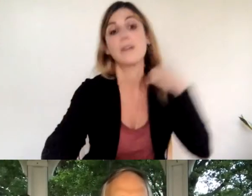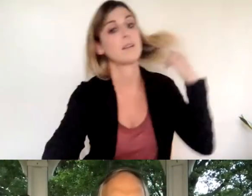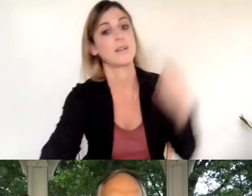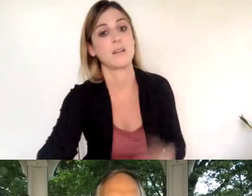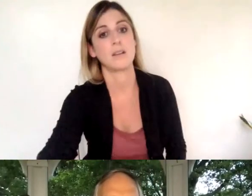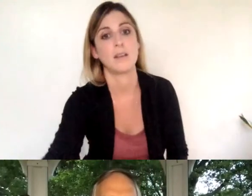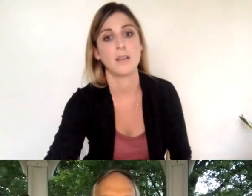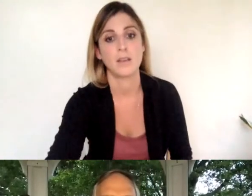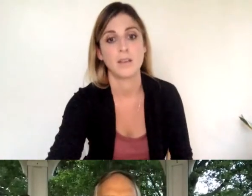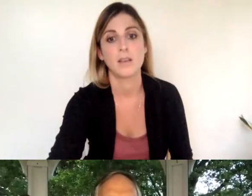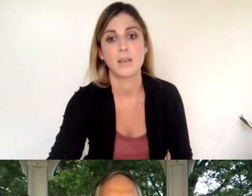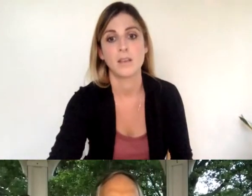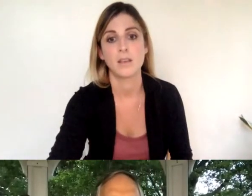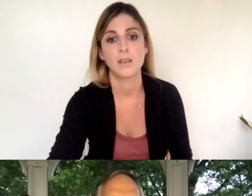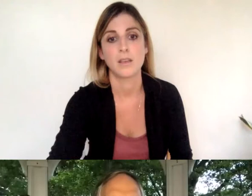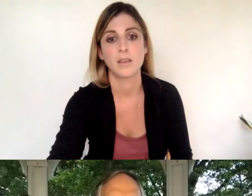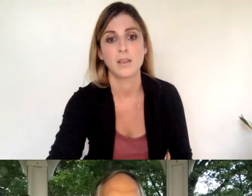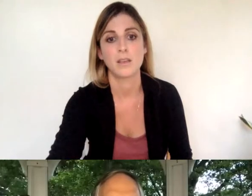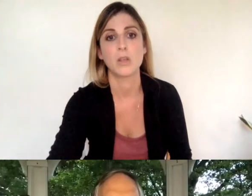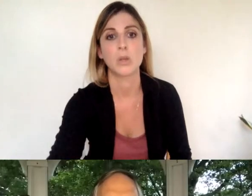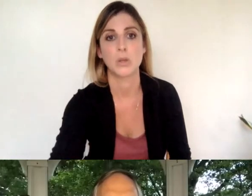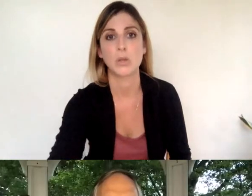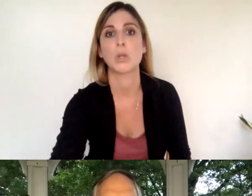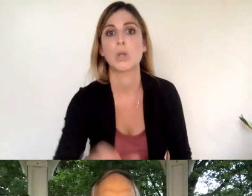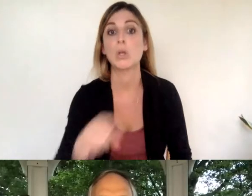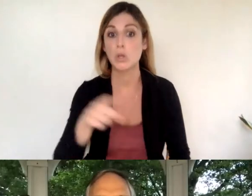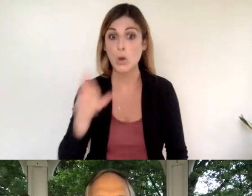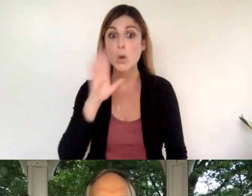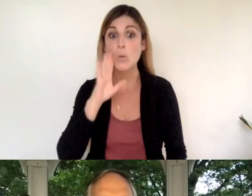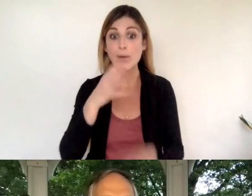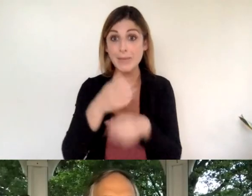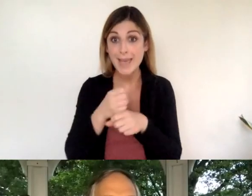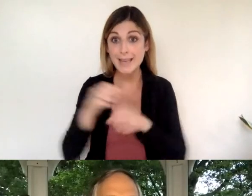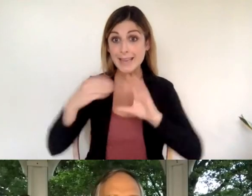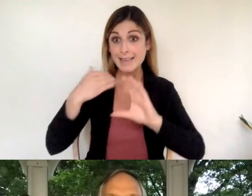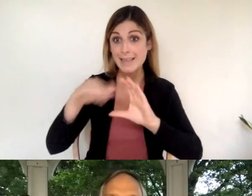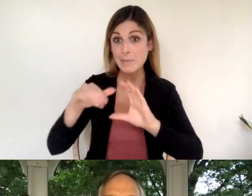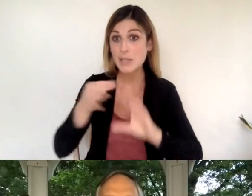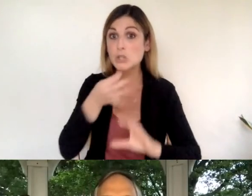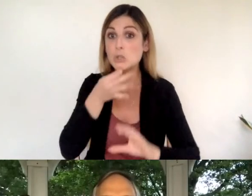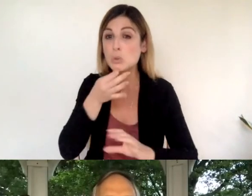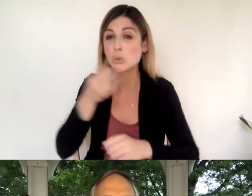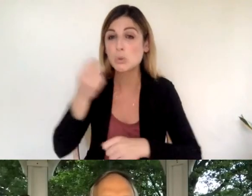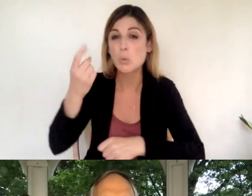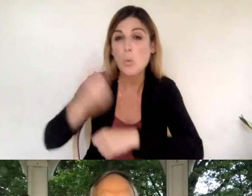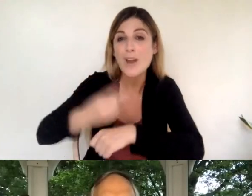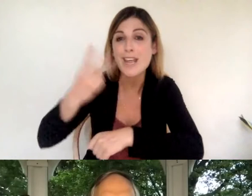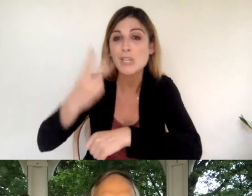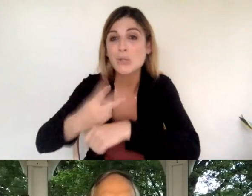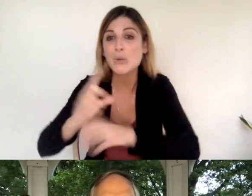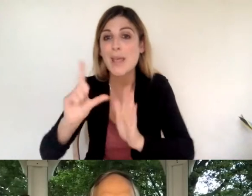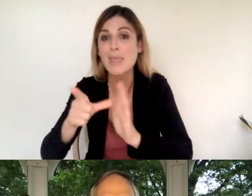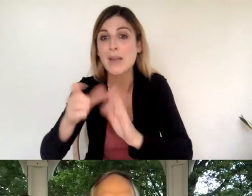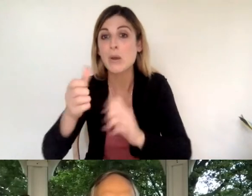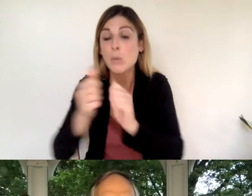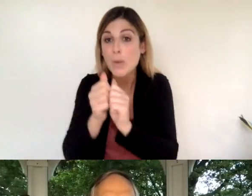You'll receive an email in a day or two with a link to how you can watch a recording of this. So